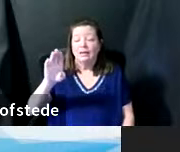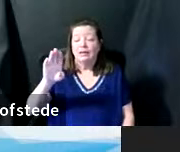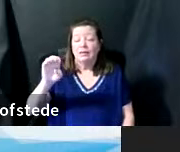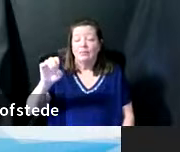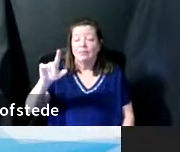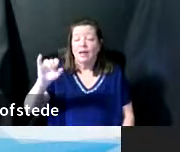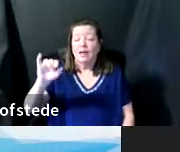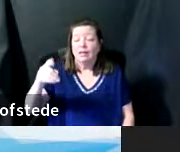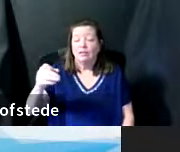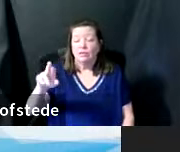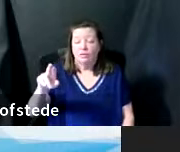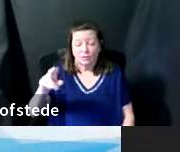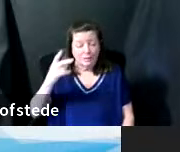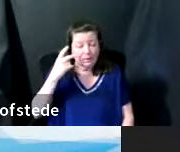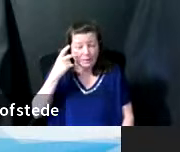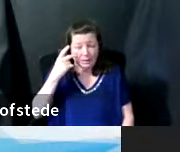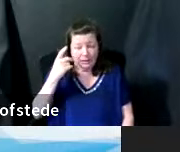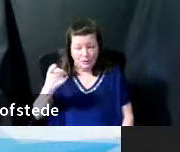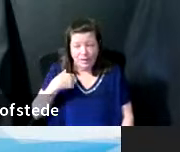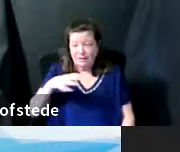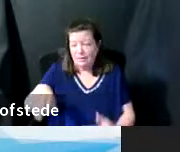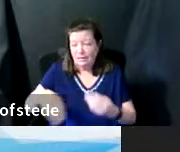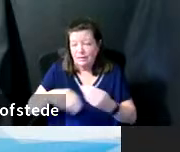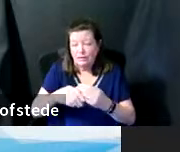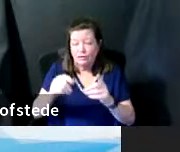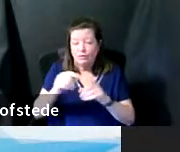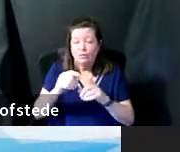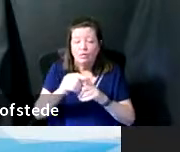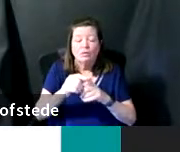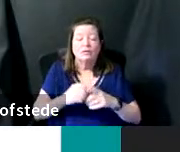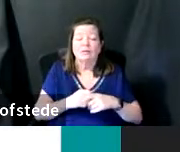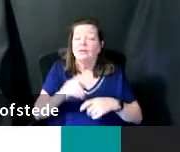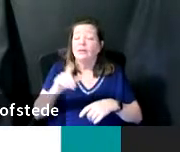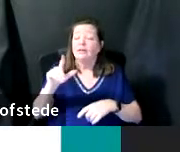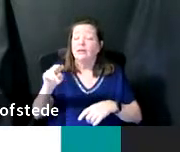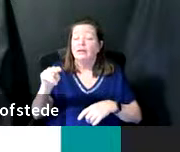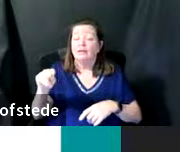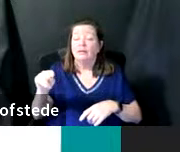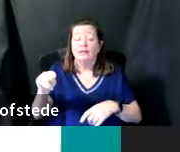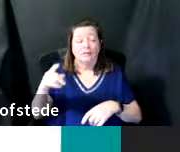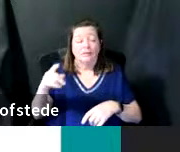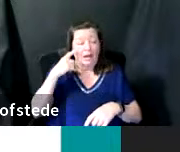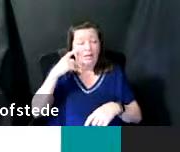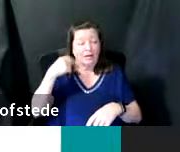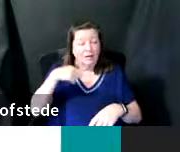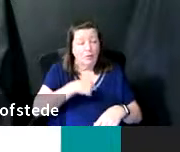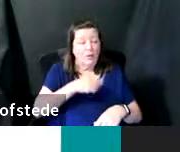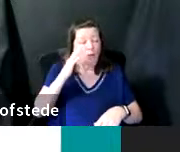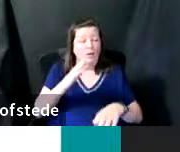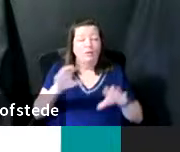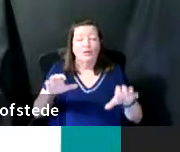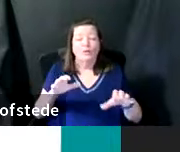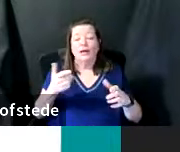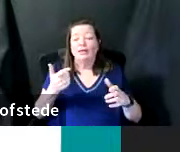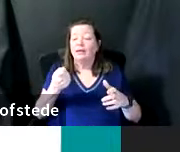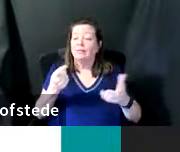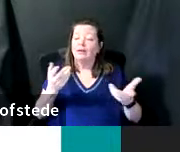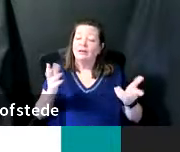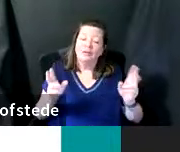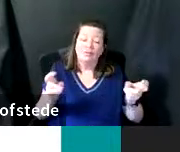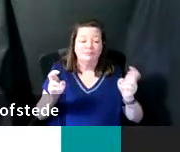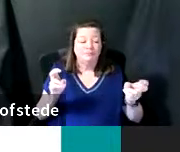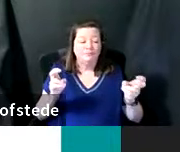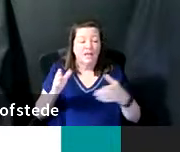if she has any additional words. Lynn? Yeah, I think we're going to do a little bit of a kind